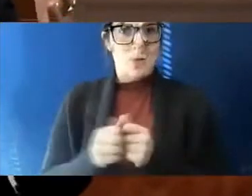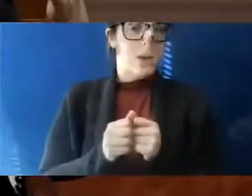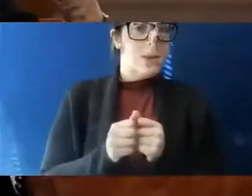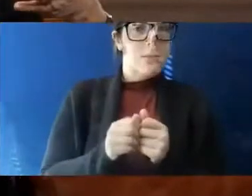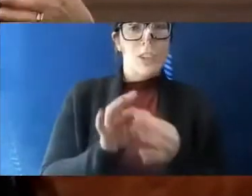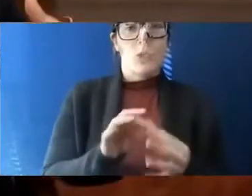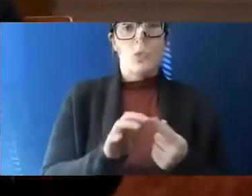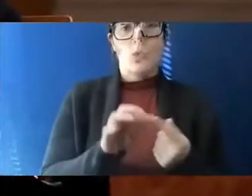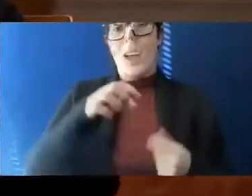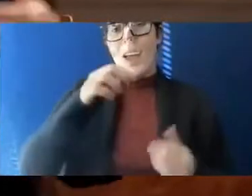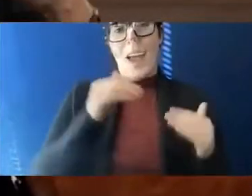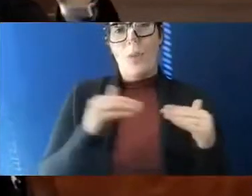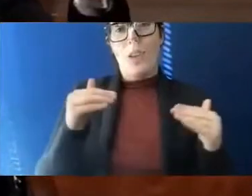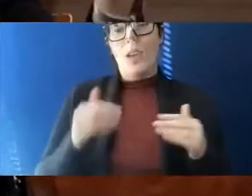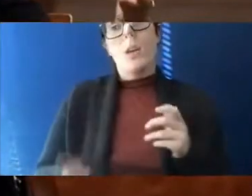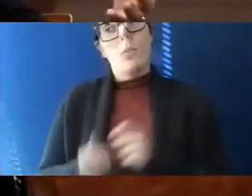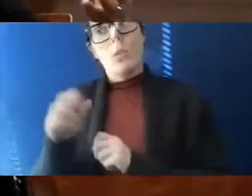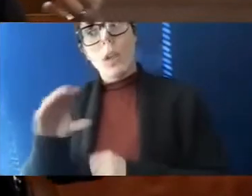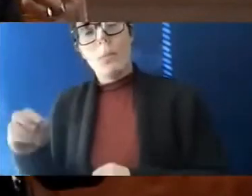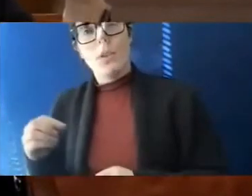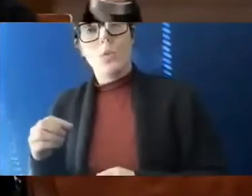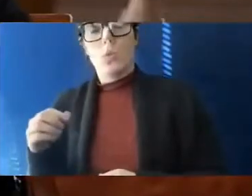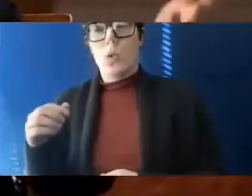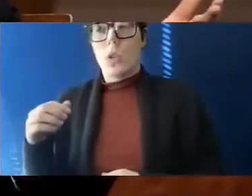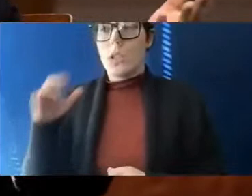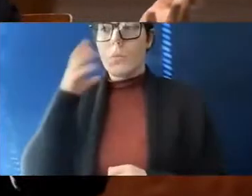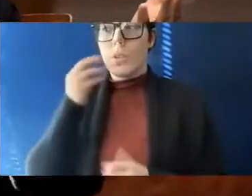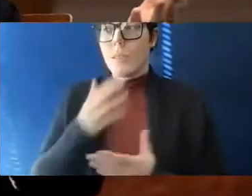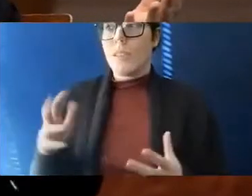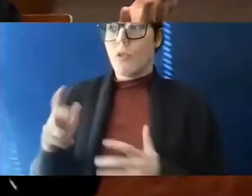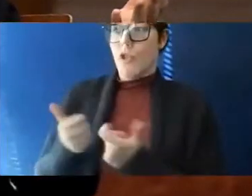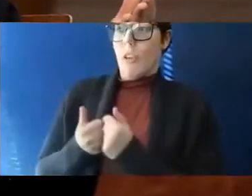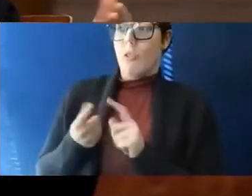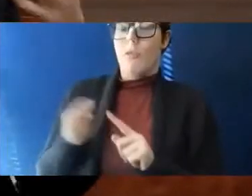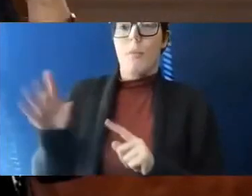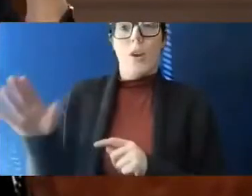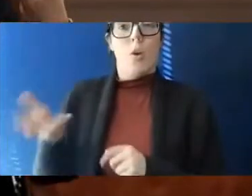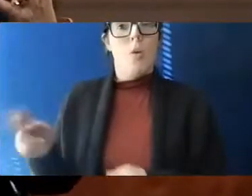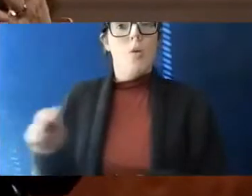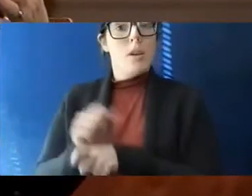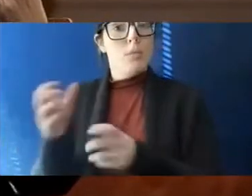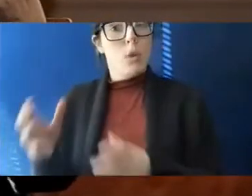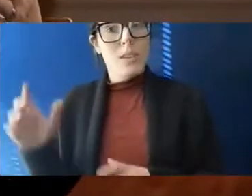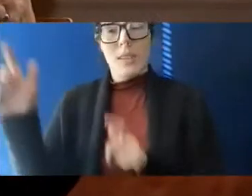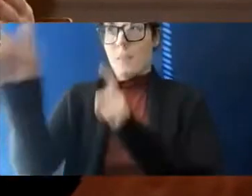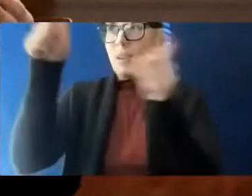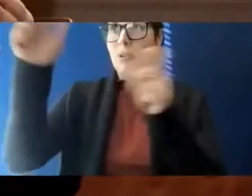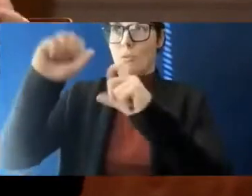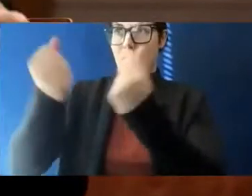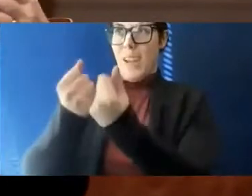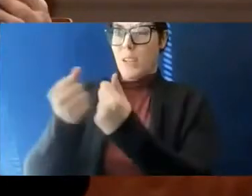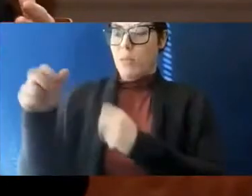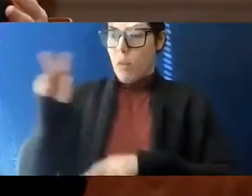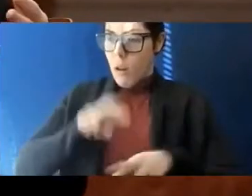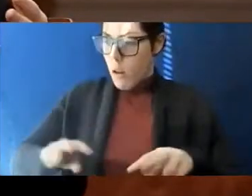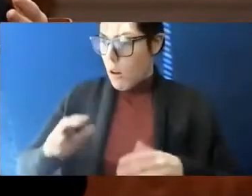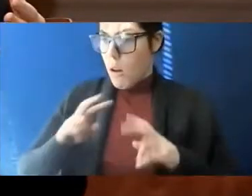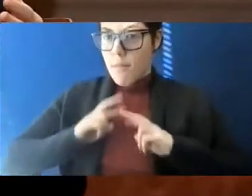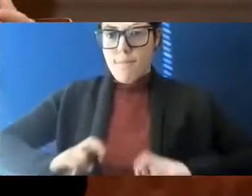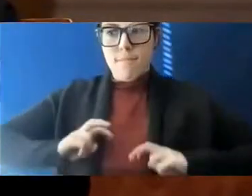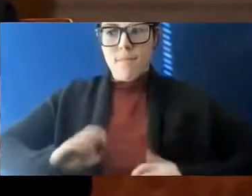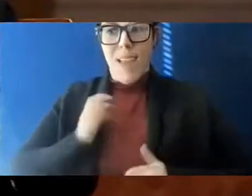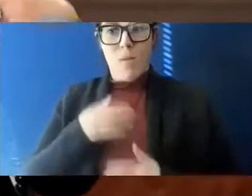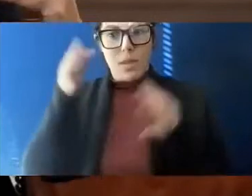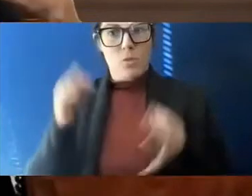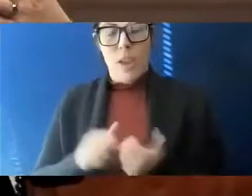institutions were being challenged from their own employees and by their customers and the larger society to think about the equity implications of their